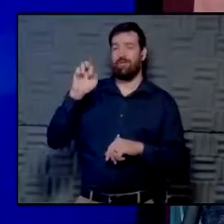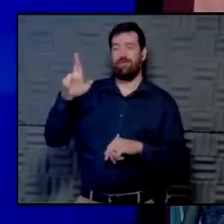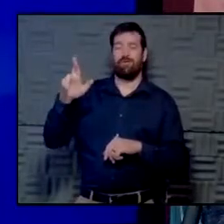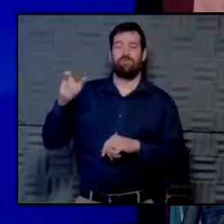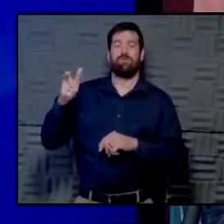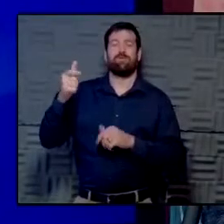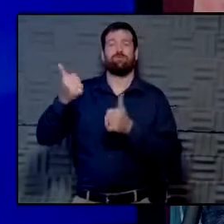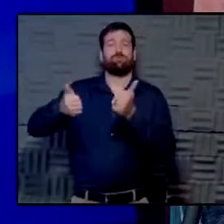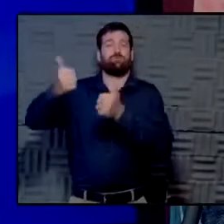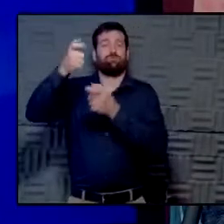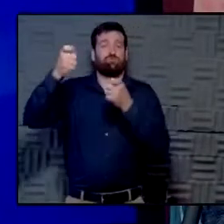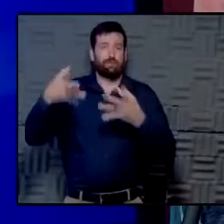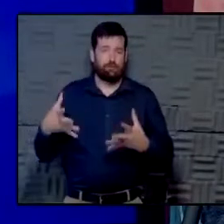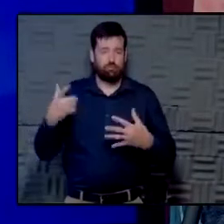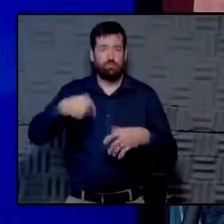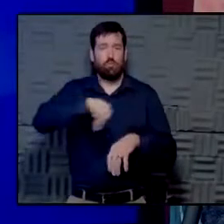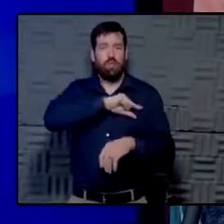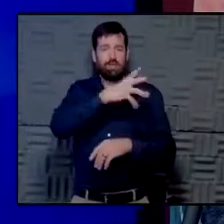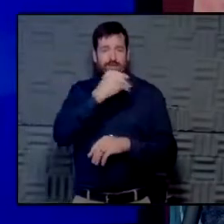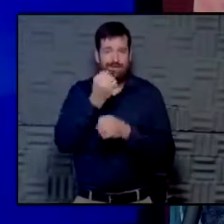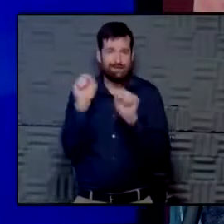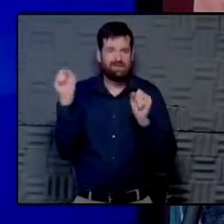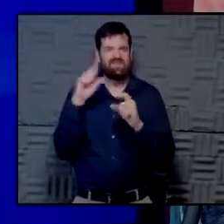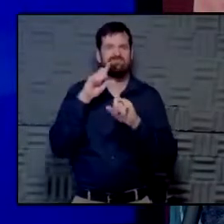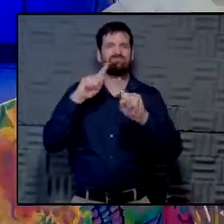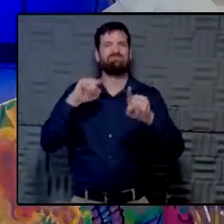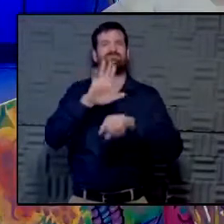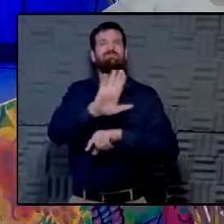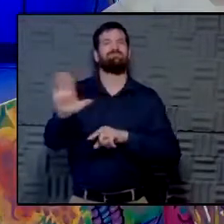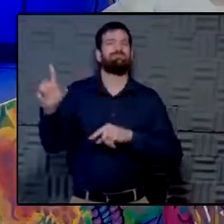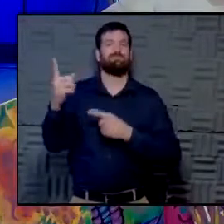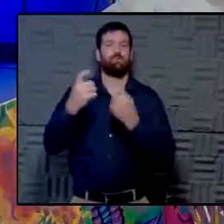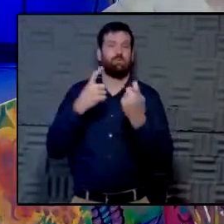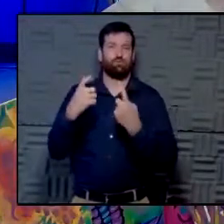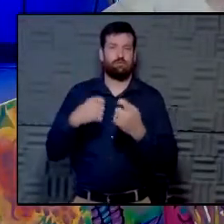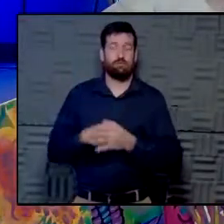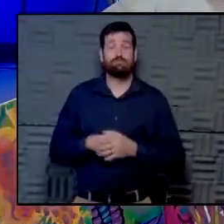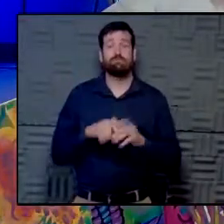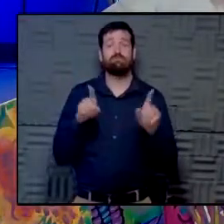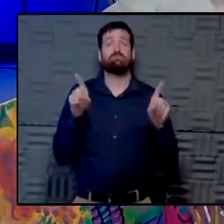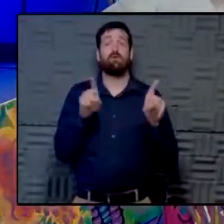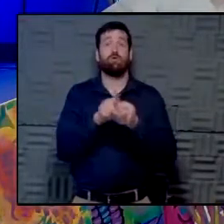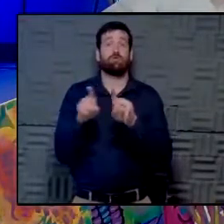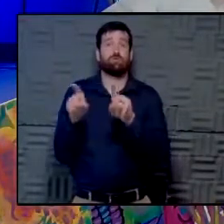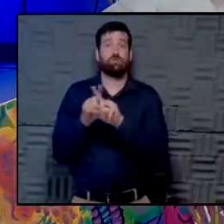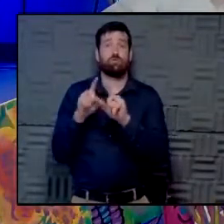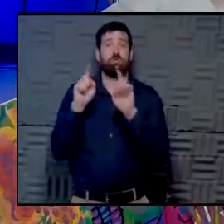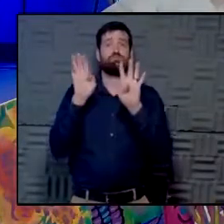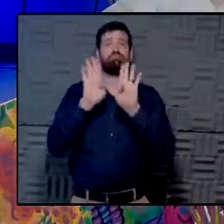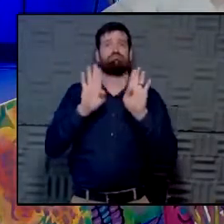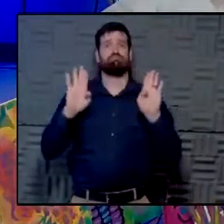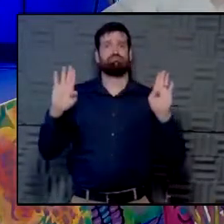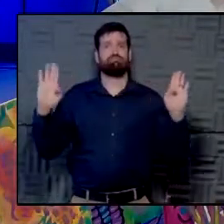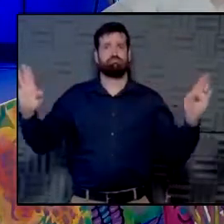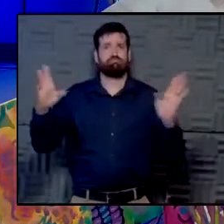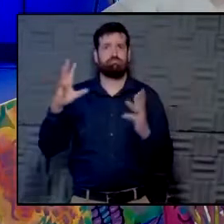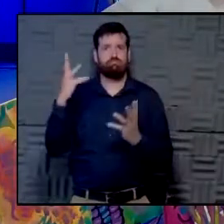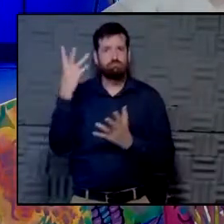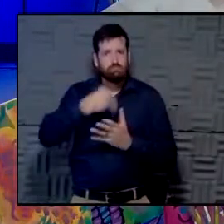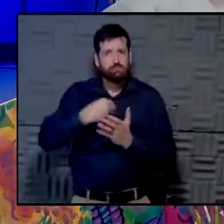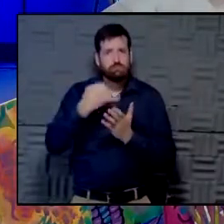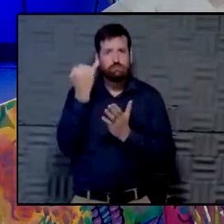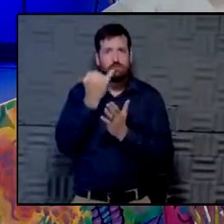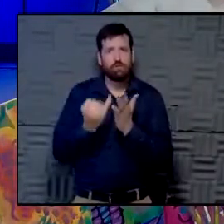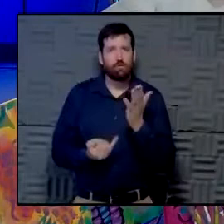Quality and Safety, who is here to help us answer your questions. We are also surrounded by colorful artwork here in